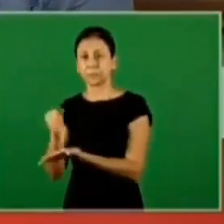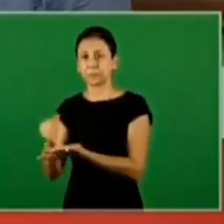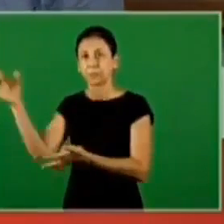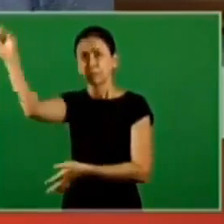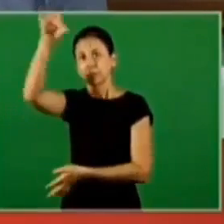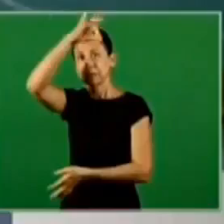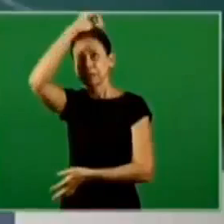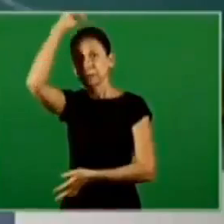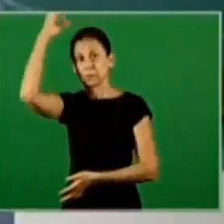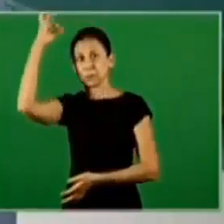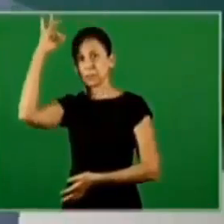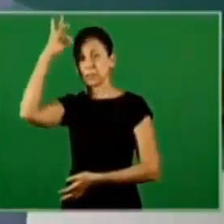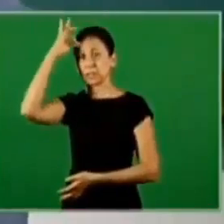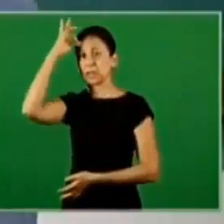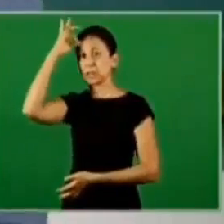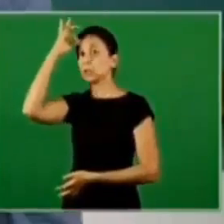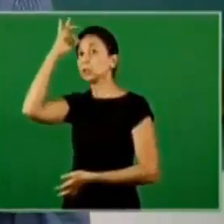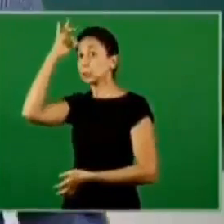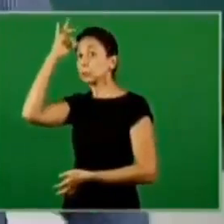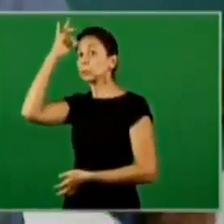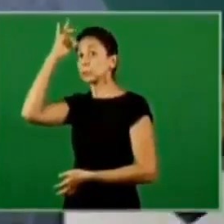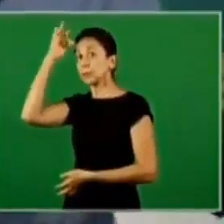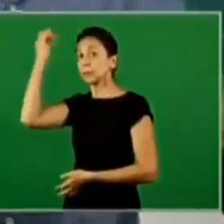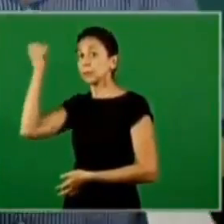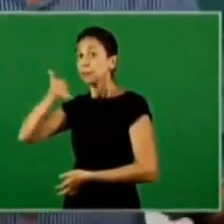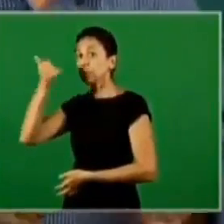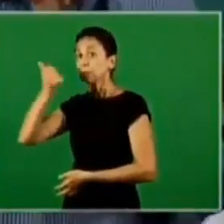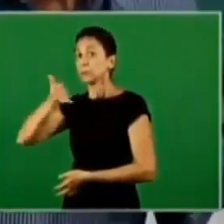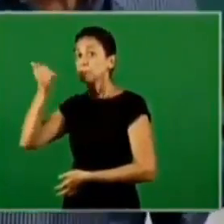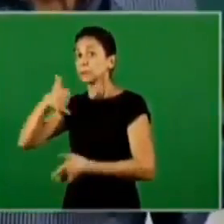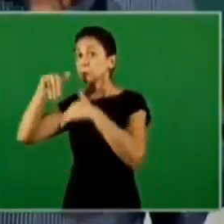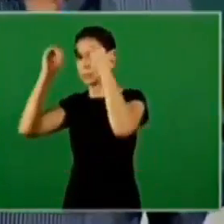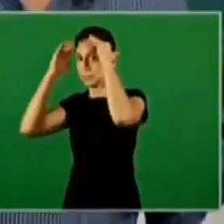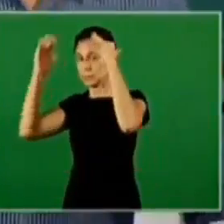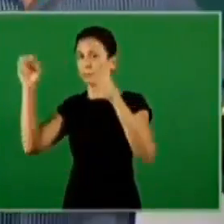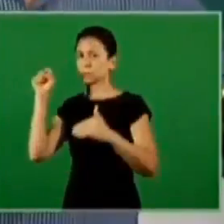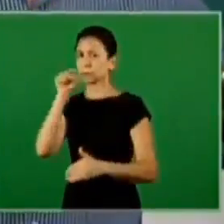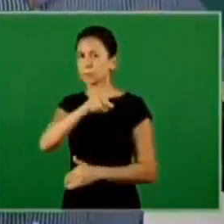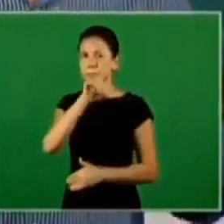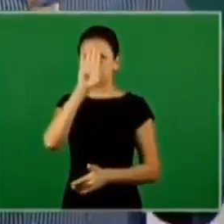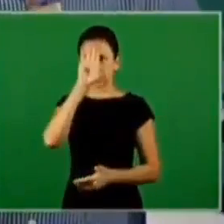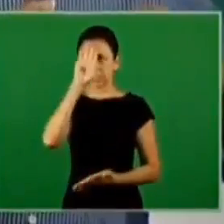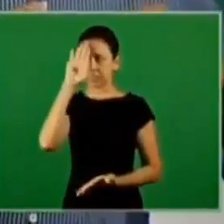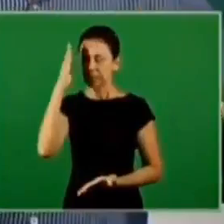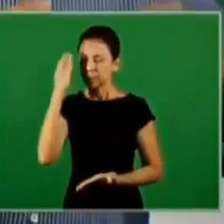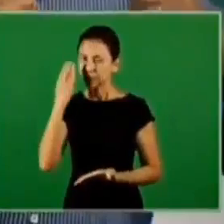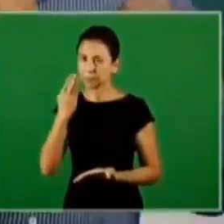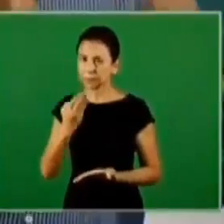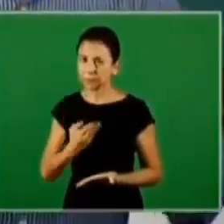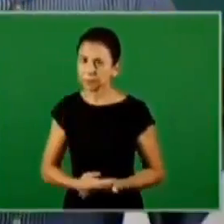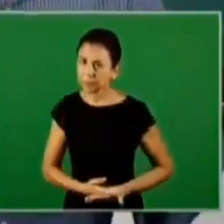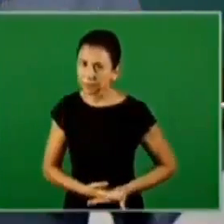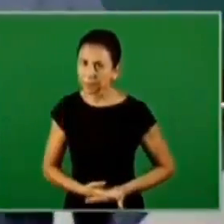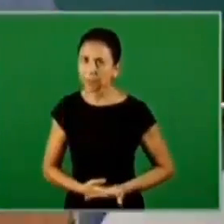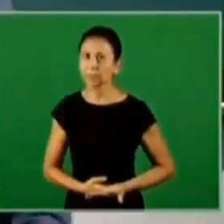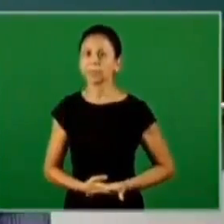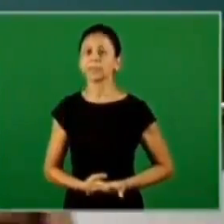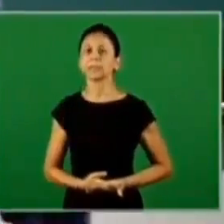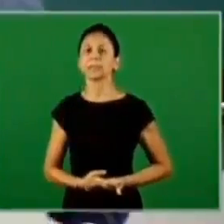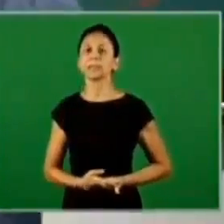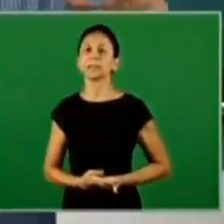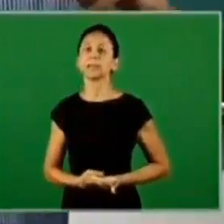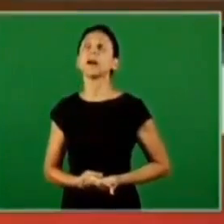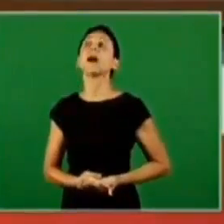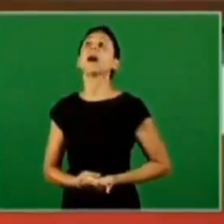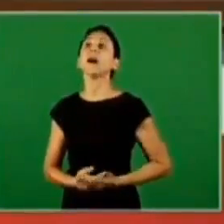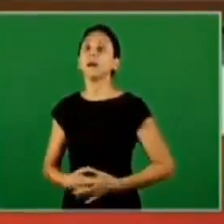Spirit. So the Holy Spirit in the New Testament, the life of man. So you believe in order to